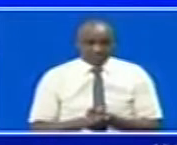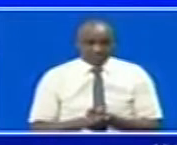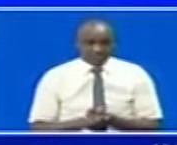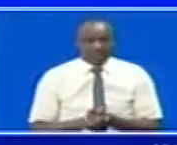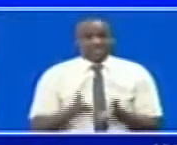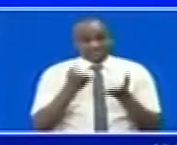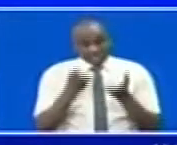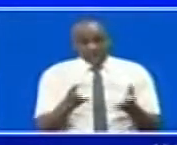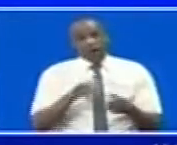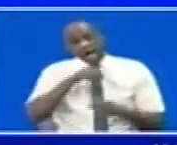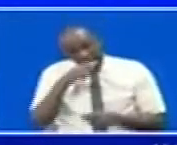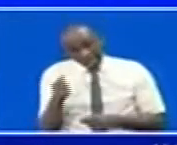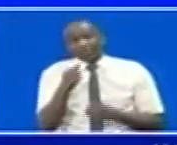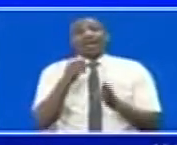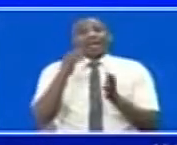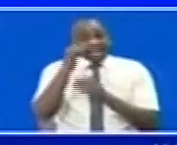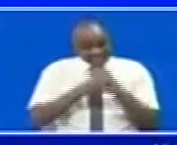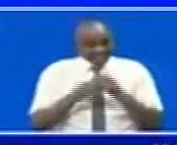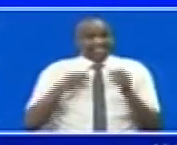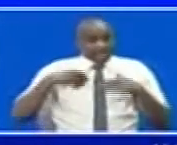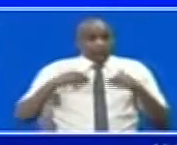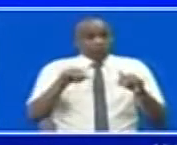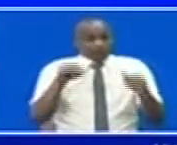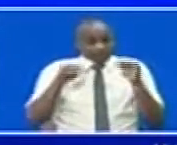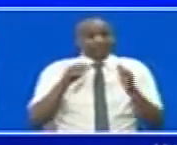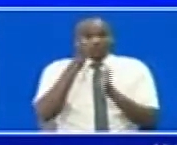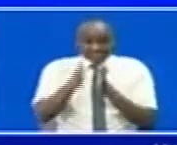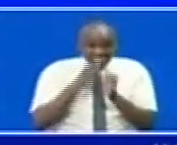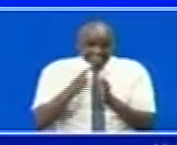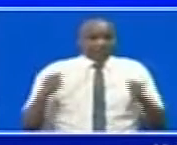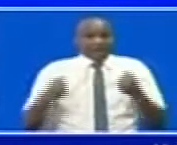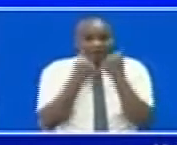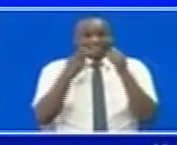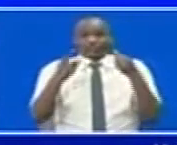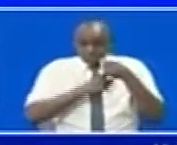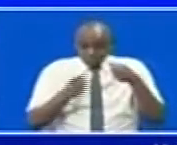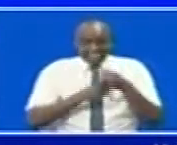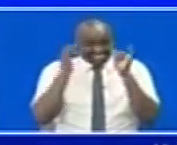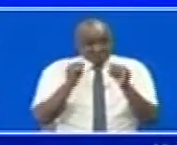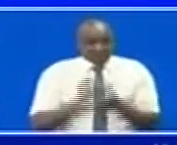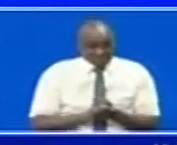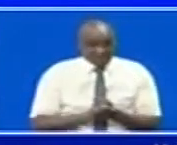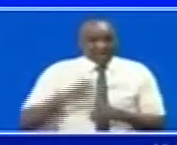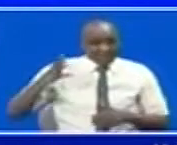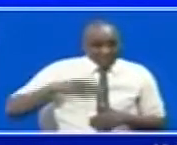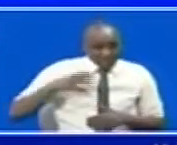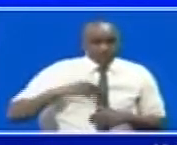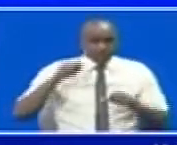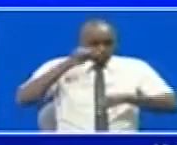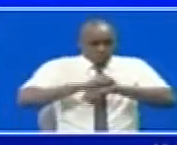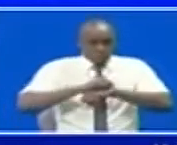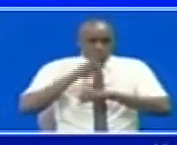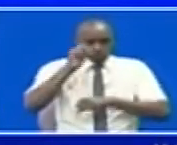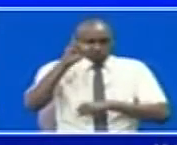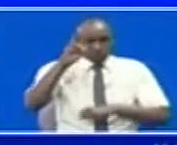While the rest of the country prepares to see the first SGR trains taking off in June this year, pupils in a school in Sultan